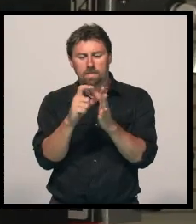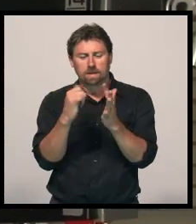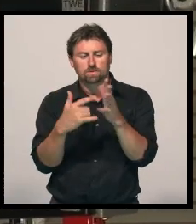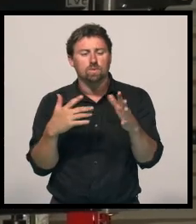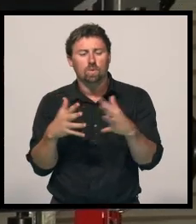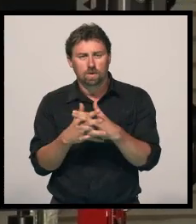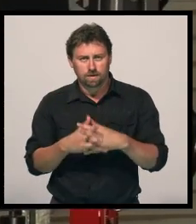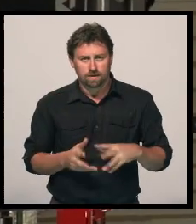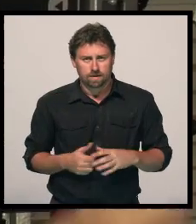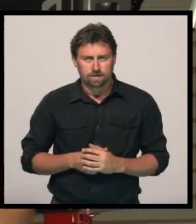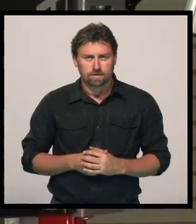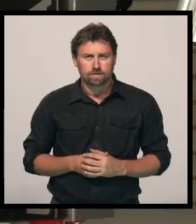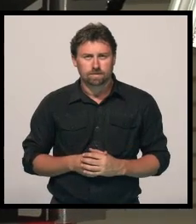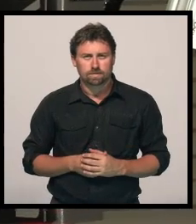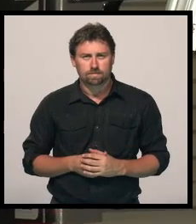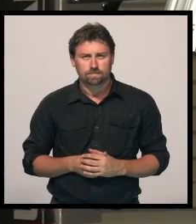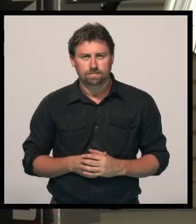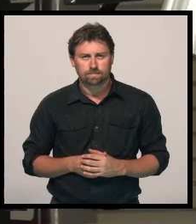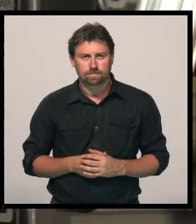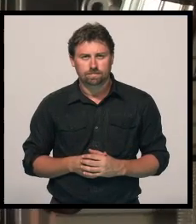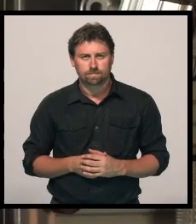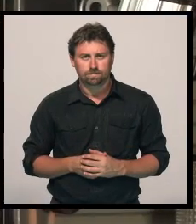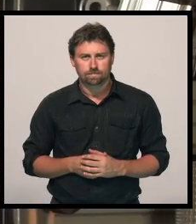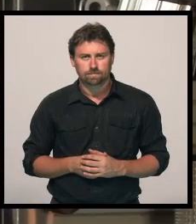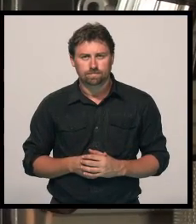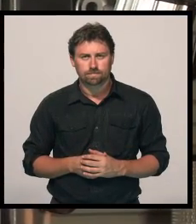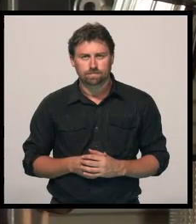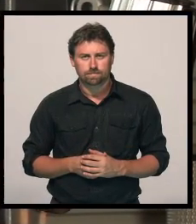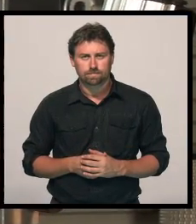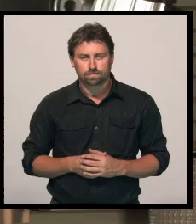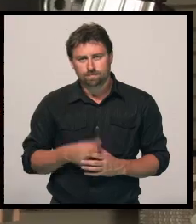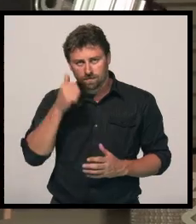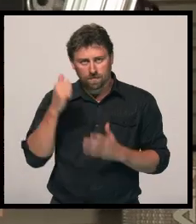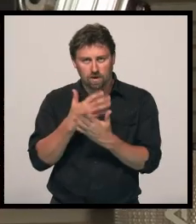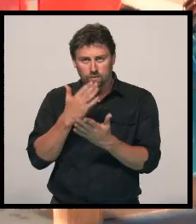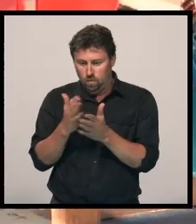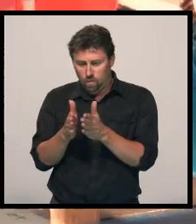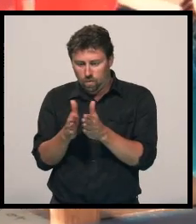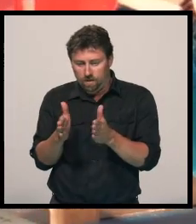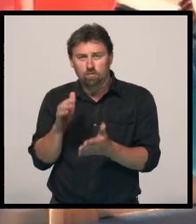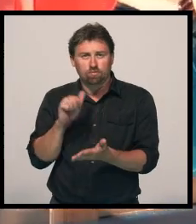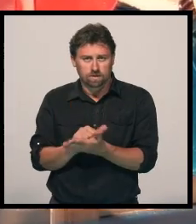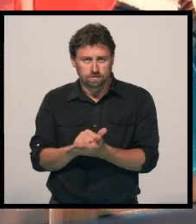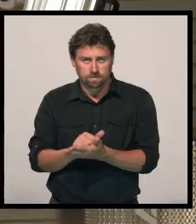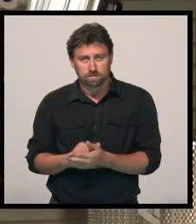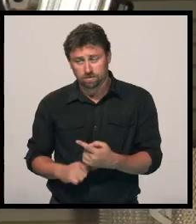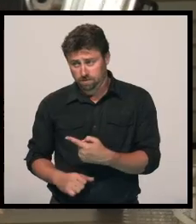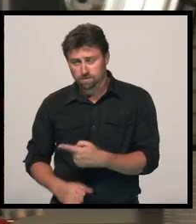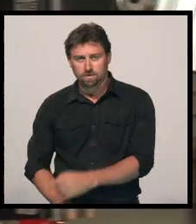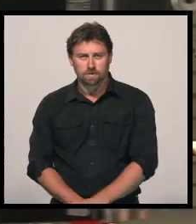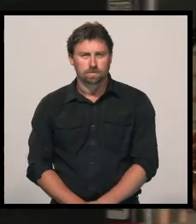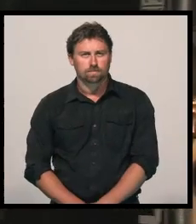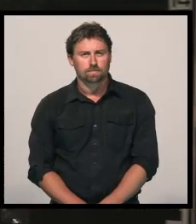and line that up with the one that I've got set for the width of the sides.